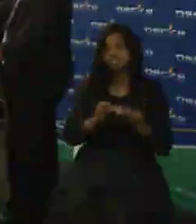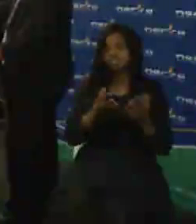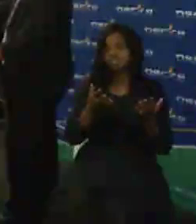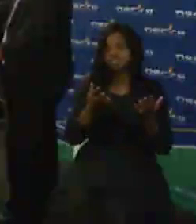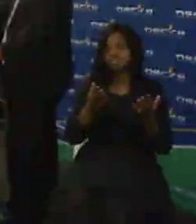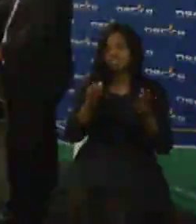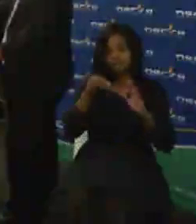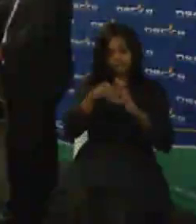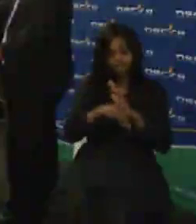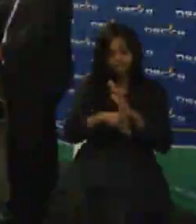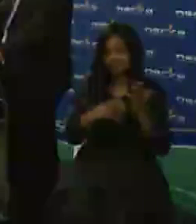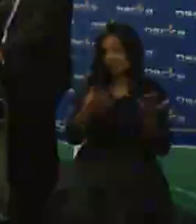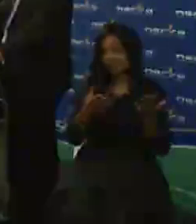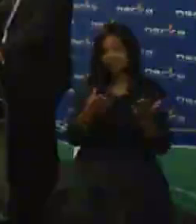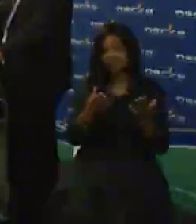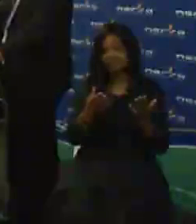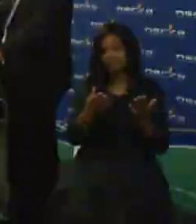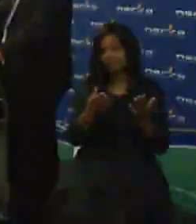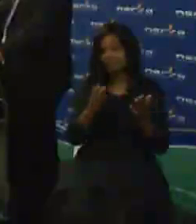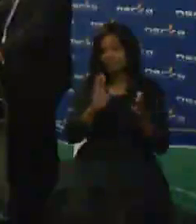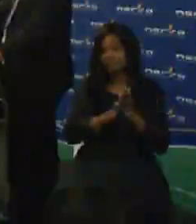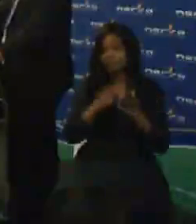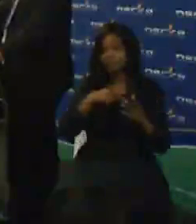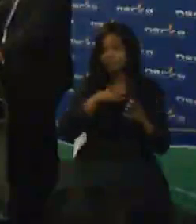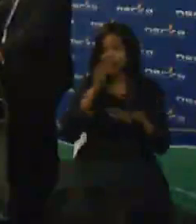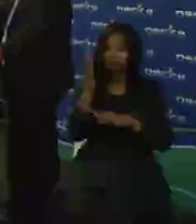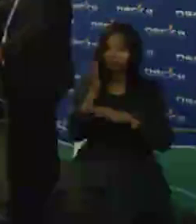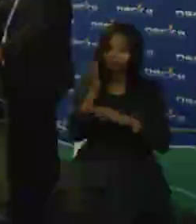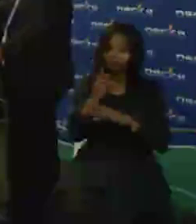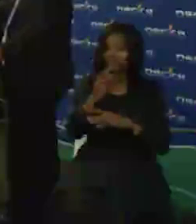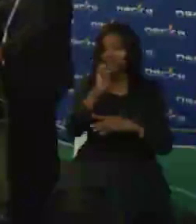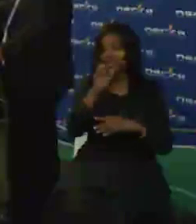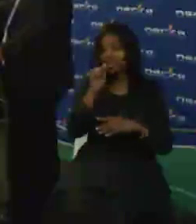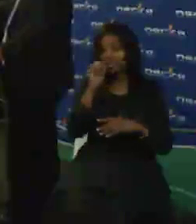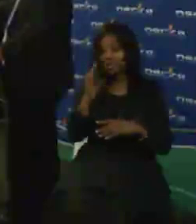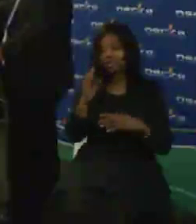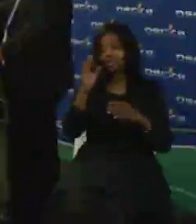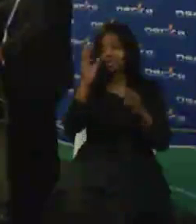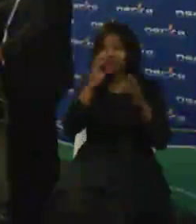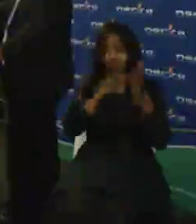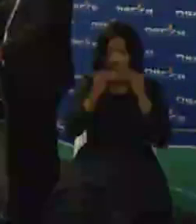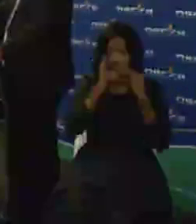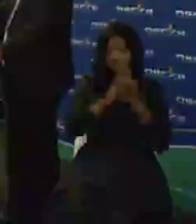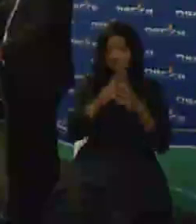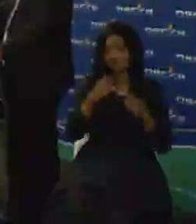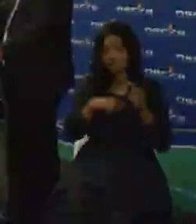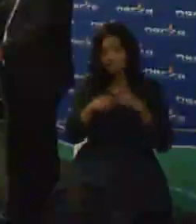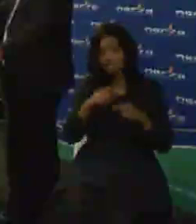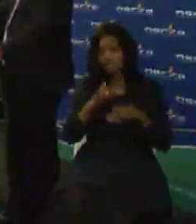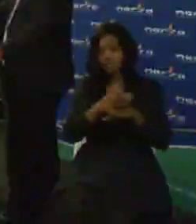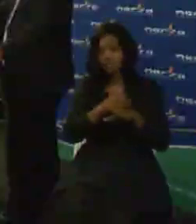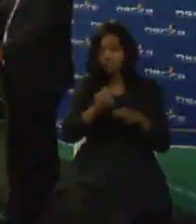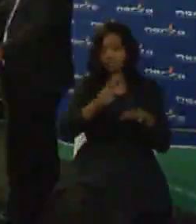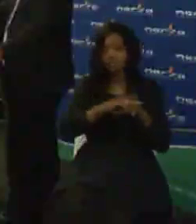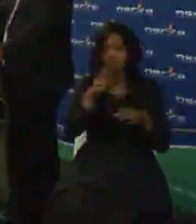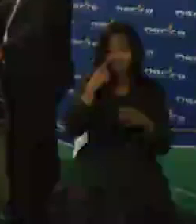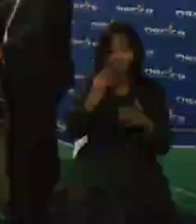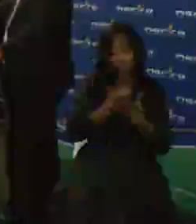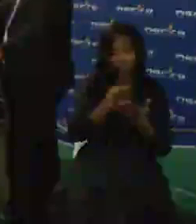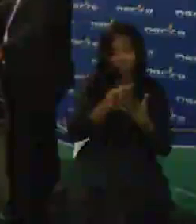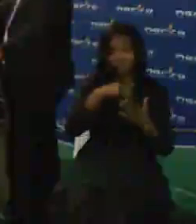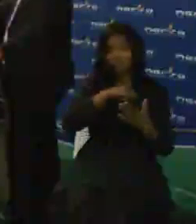defective. As I said, we have presented the EAF information and the sales based on the evidence we